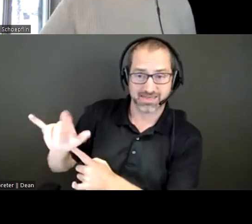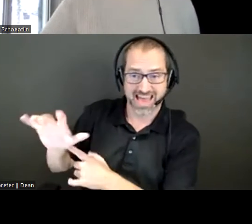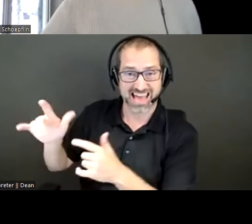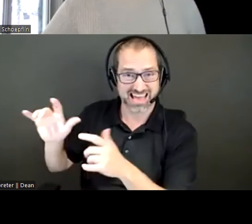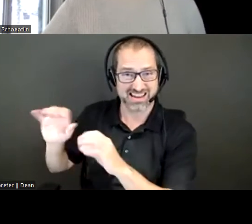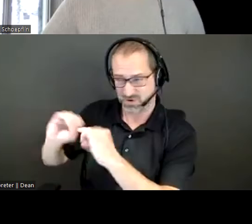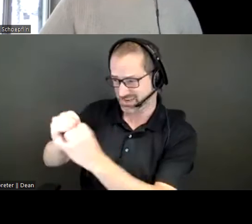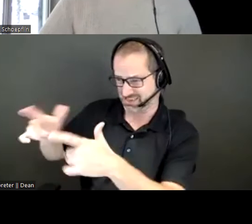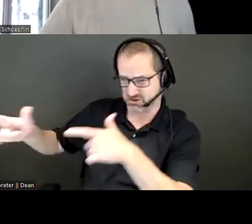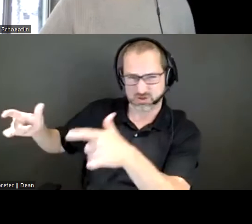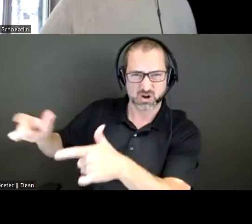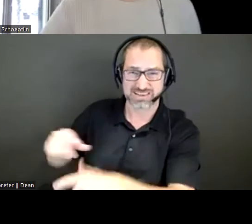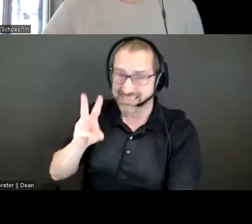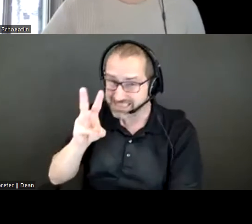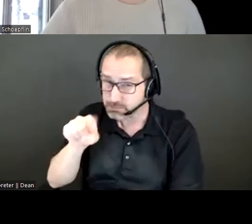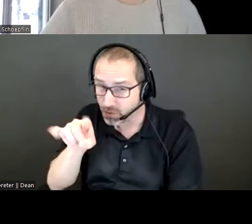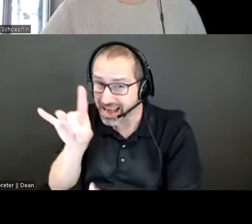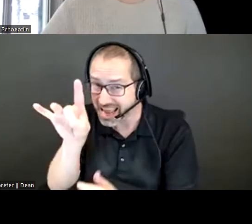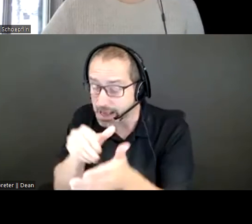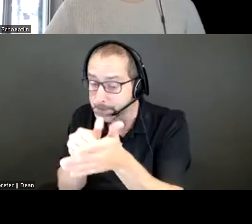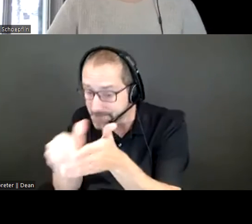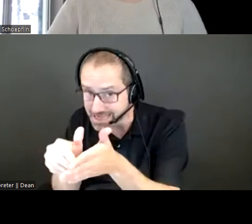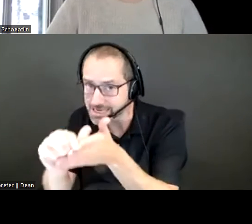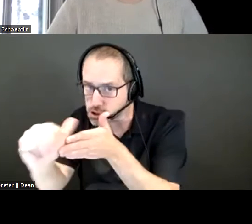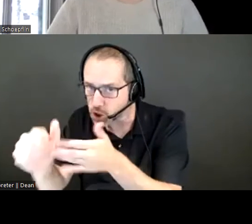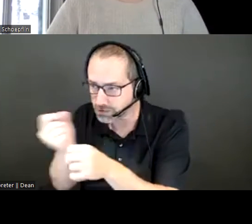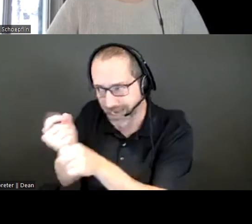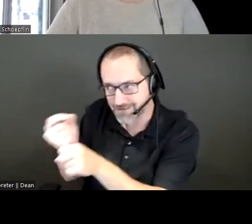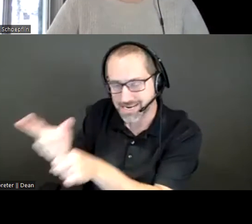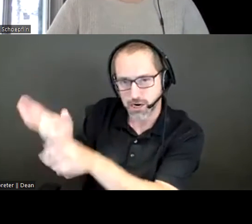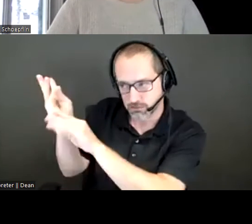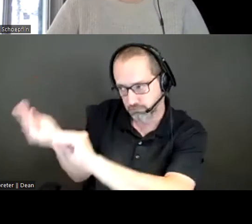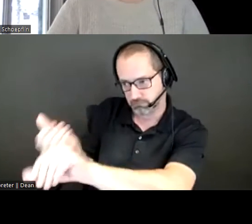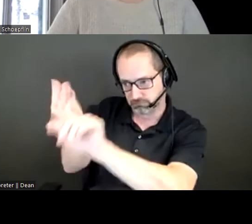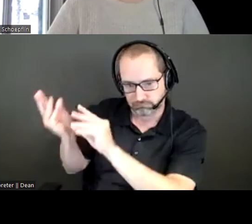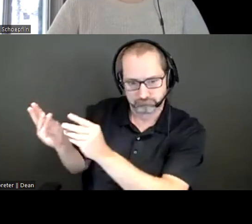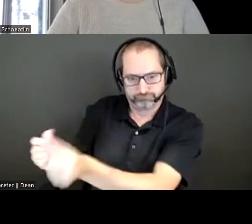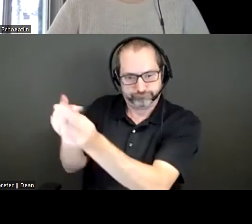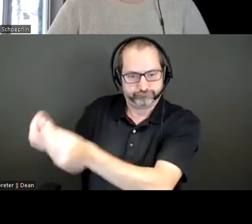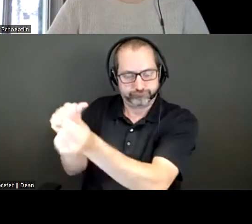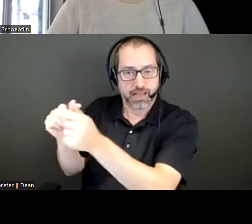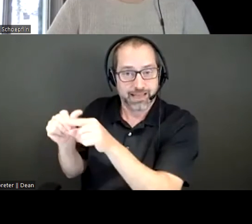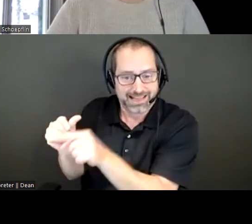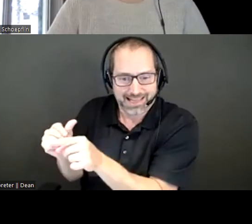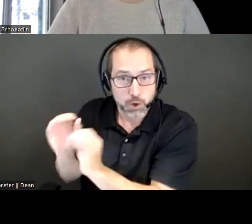about $6.8 million per annum, has no two-spirited person.